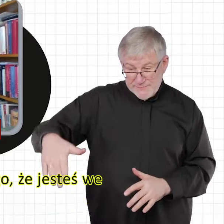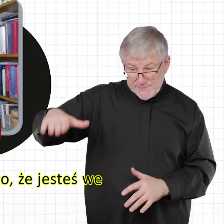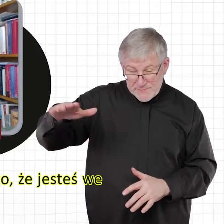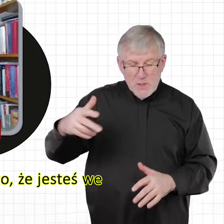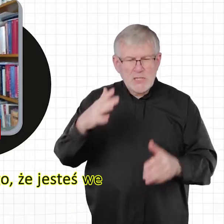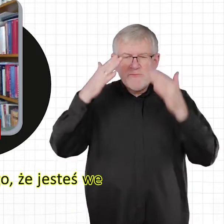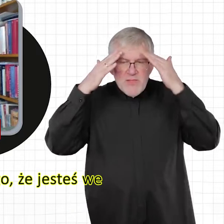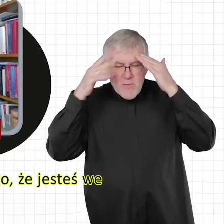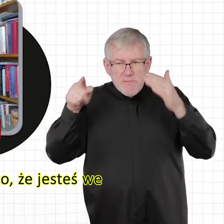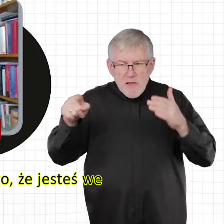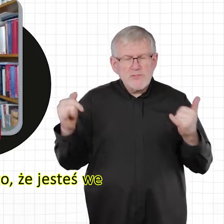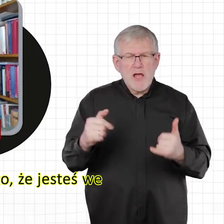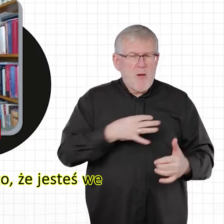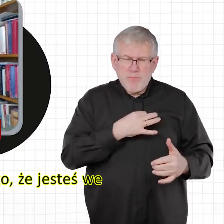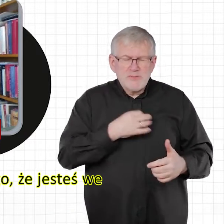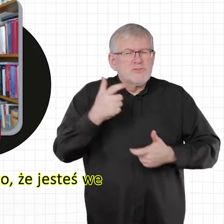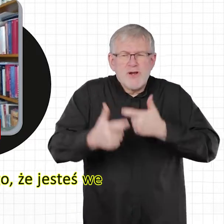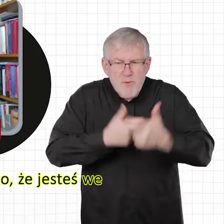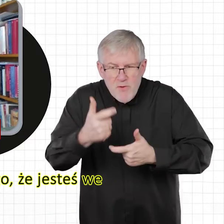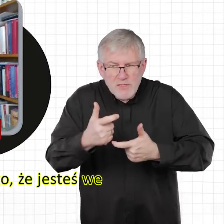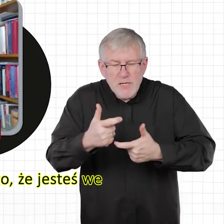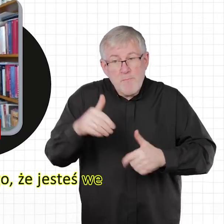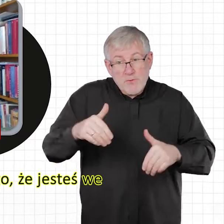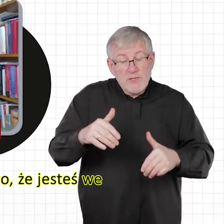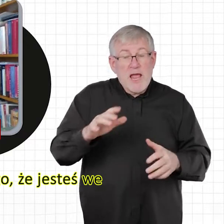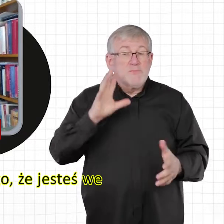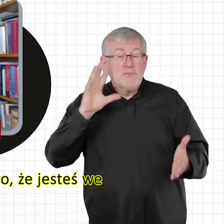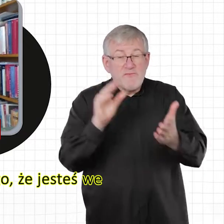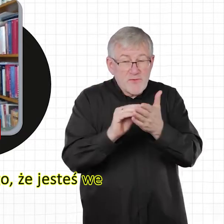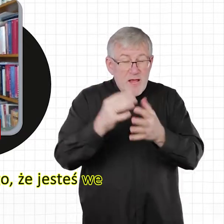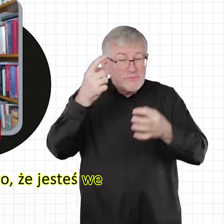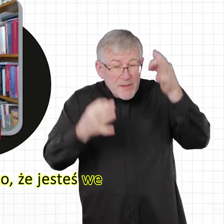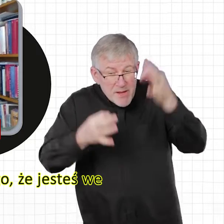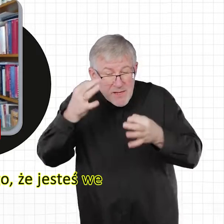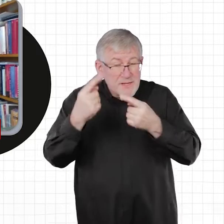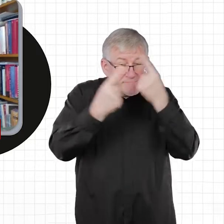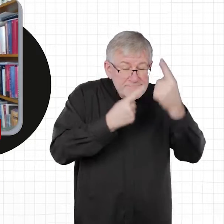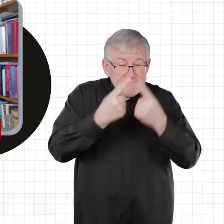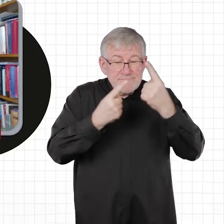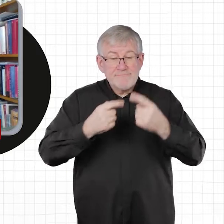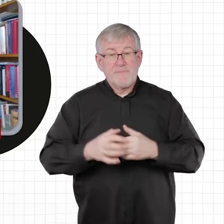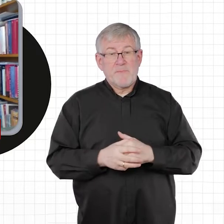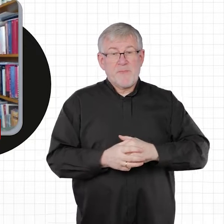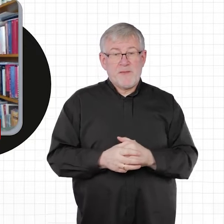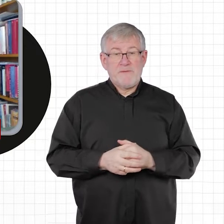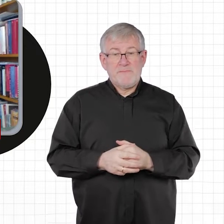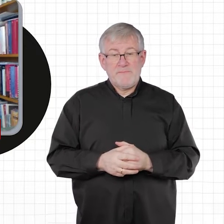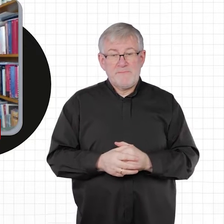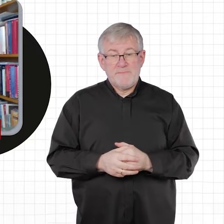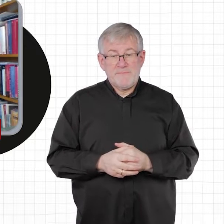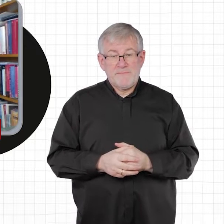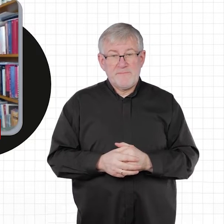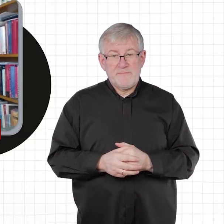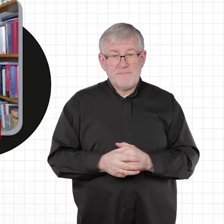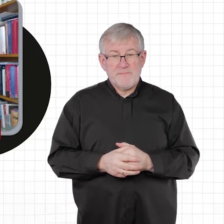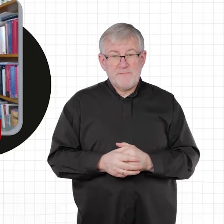I don't know, reminds me how it's important to make sure that you are in the right environment and to reach for people who